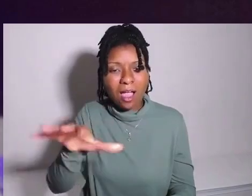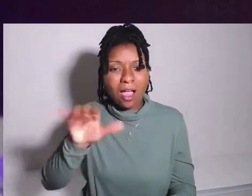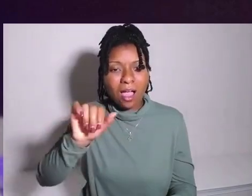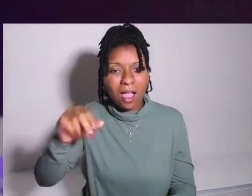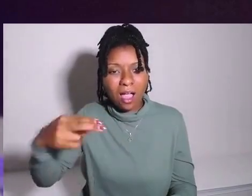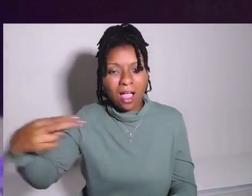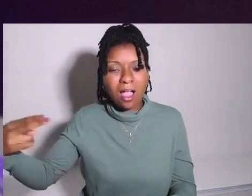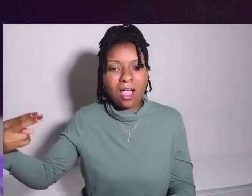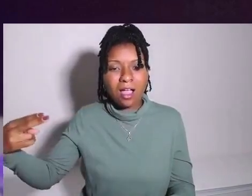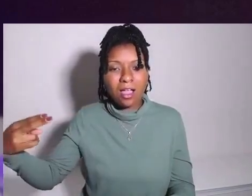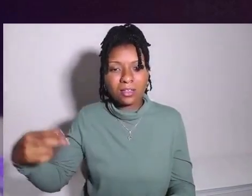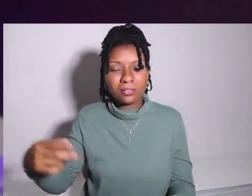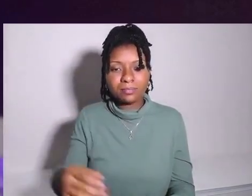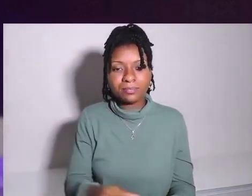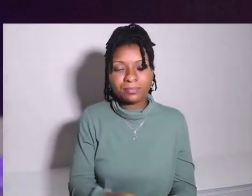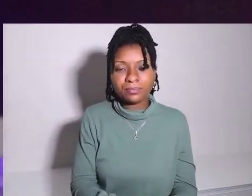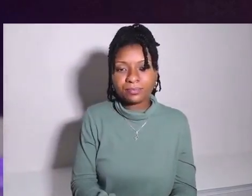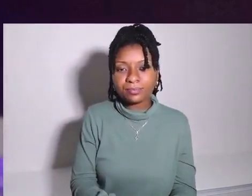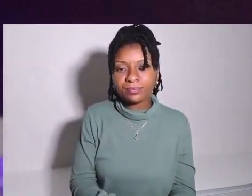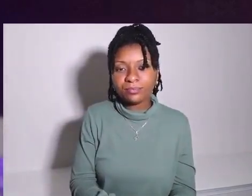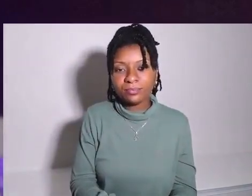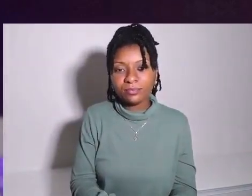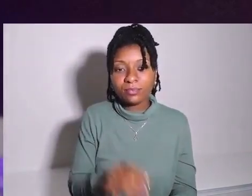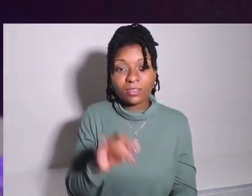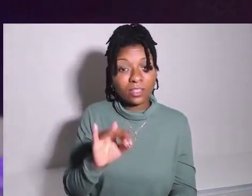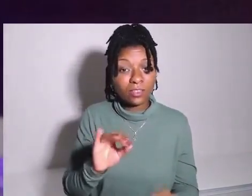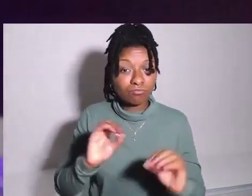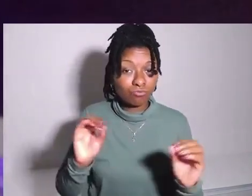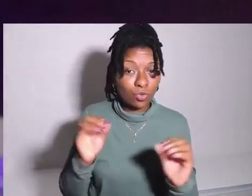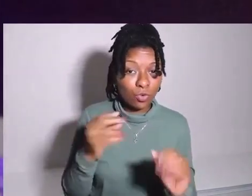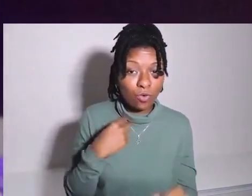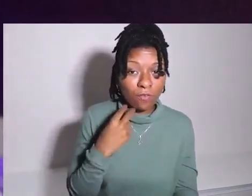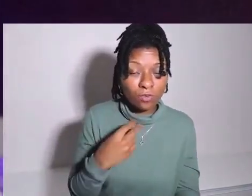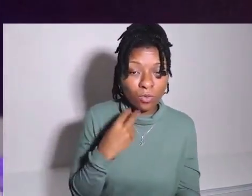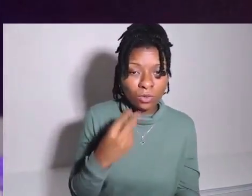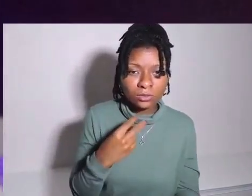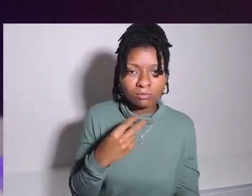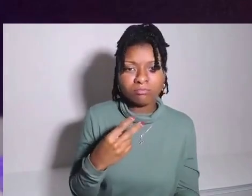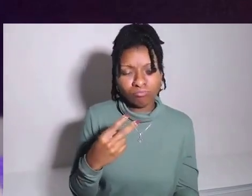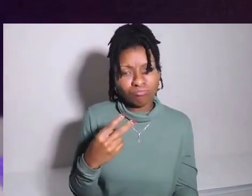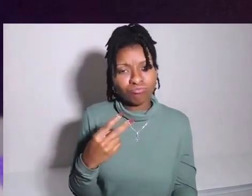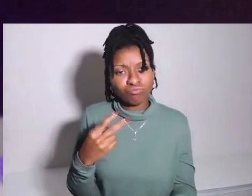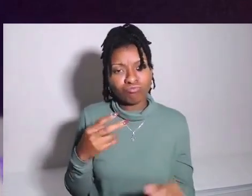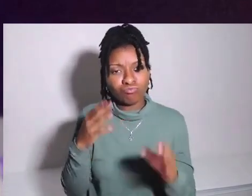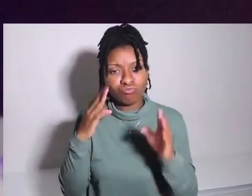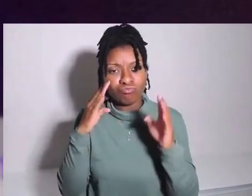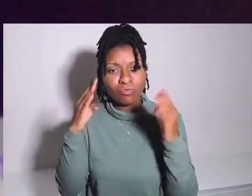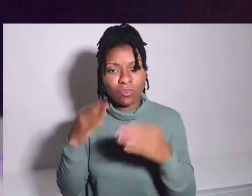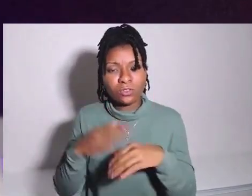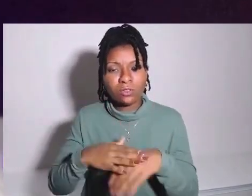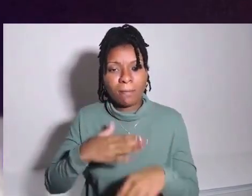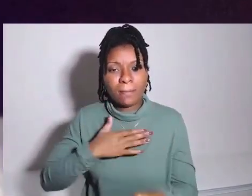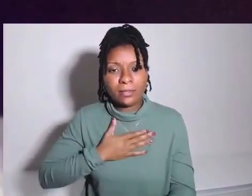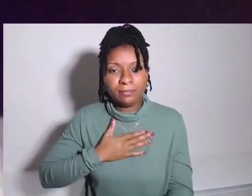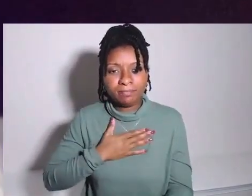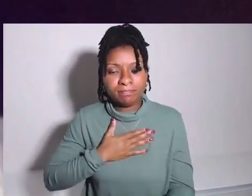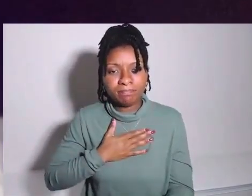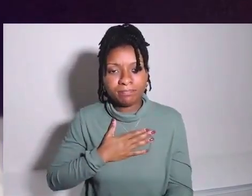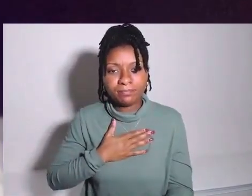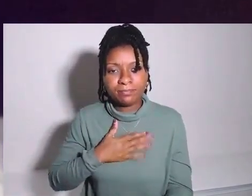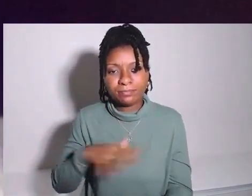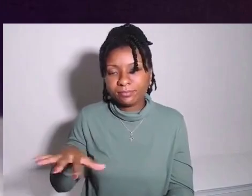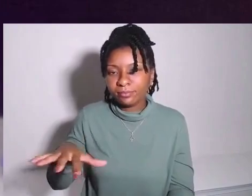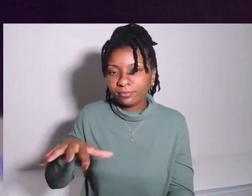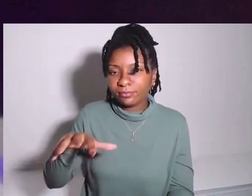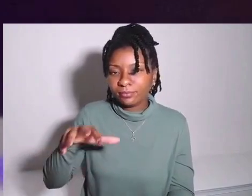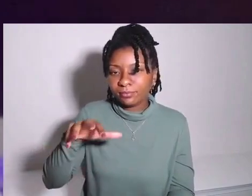If you do not, lean into mine, my sound. Inhaling through your nose,